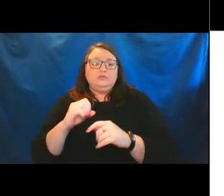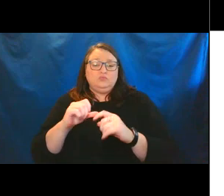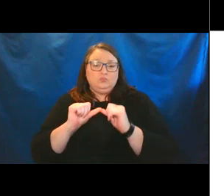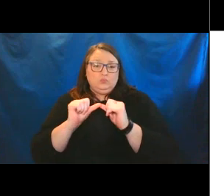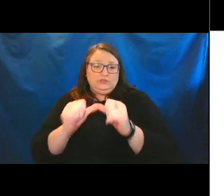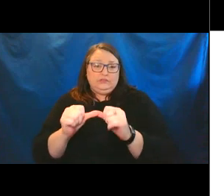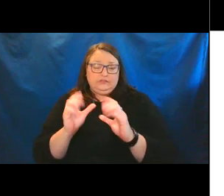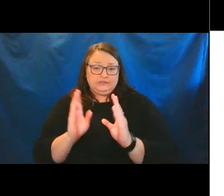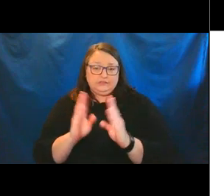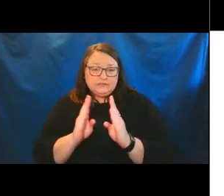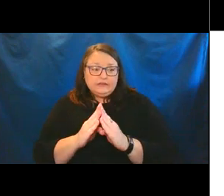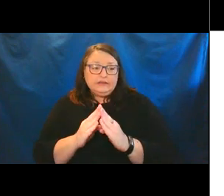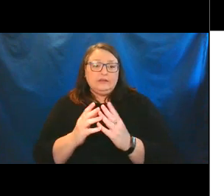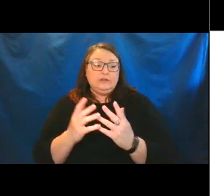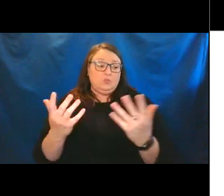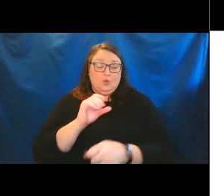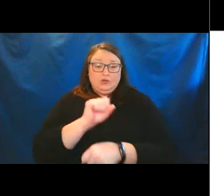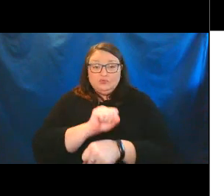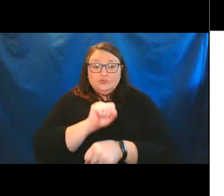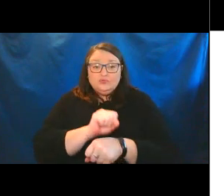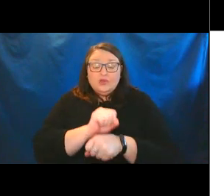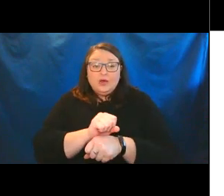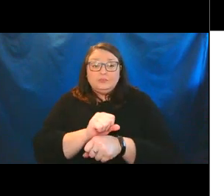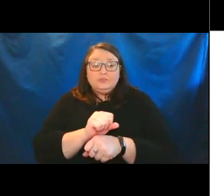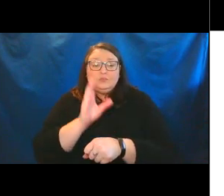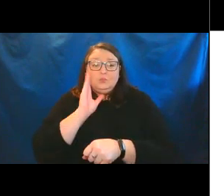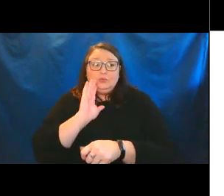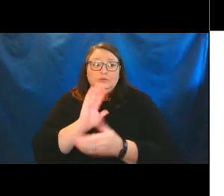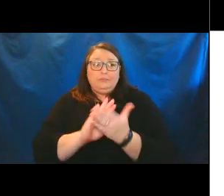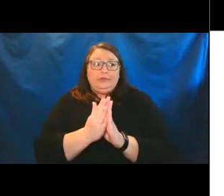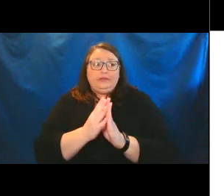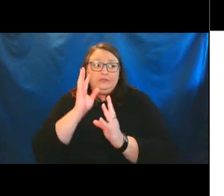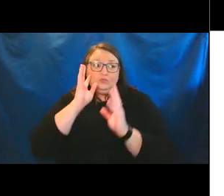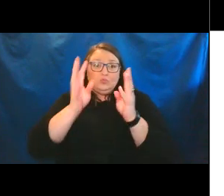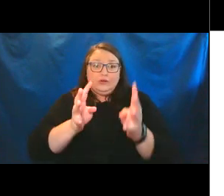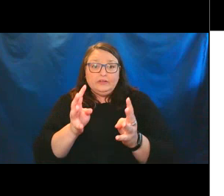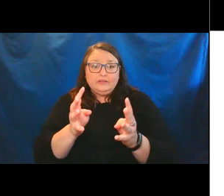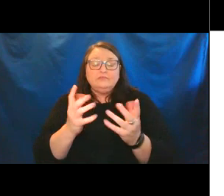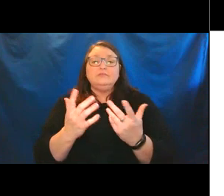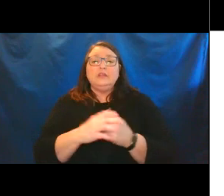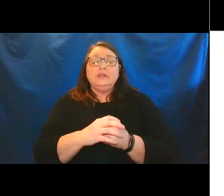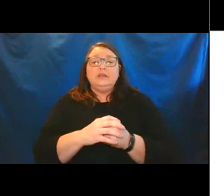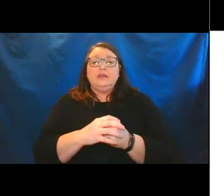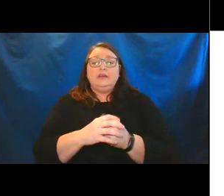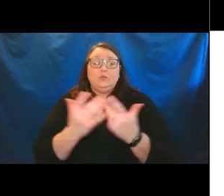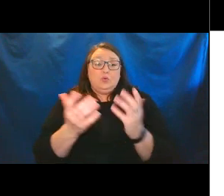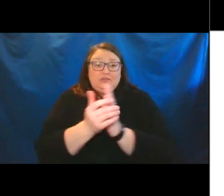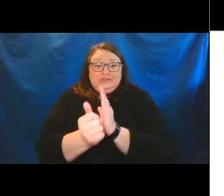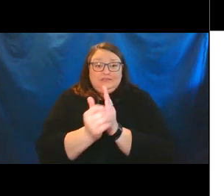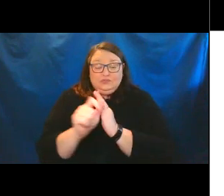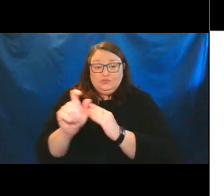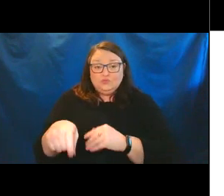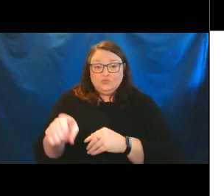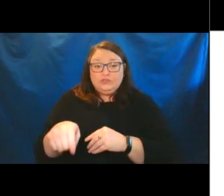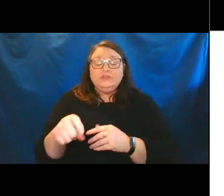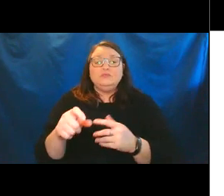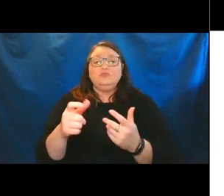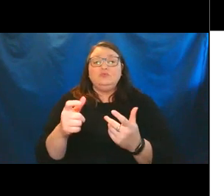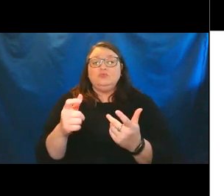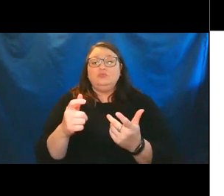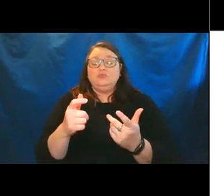jobs, will be created and the skills that will be needed in order to access those